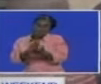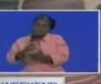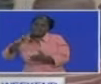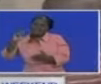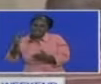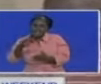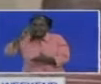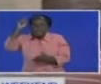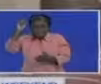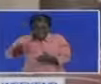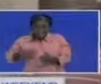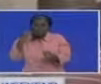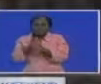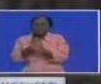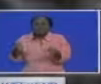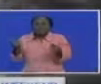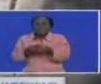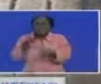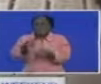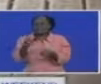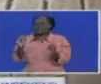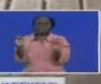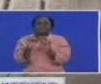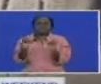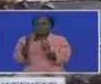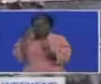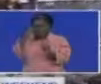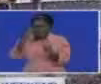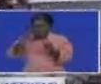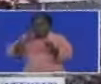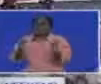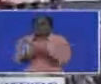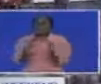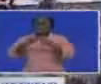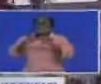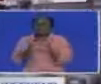must never again turn against one another because of ethnicity.